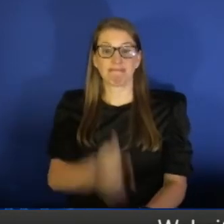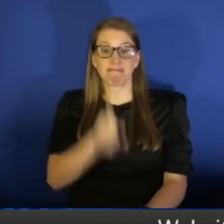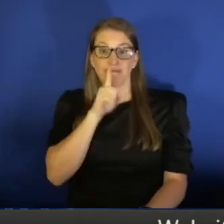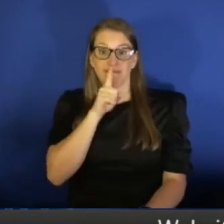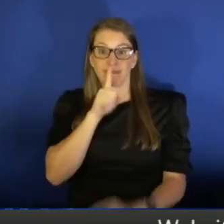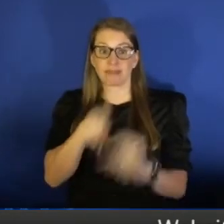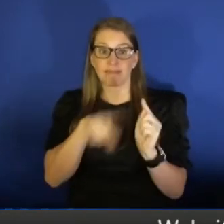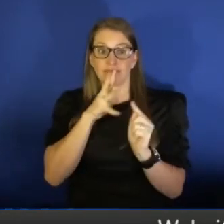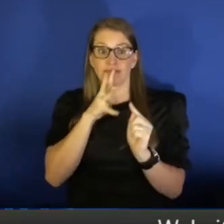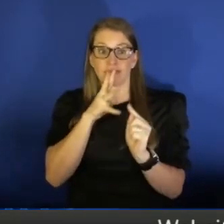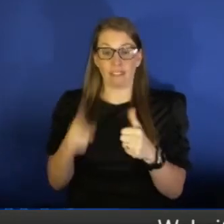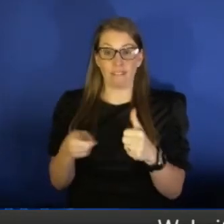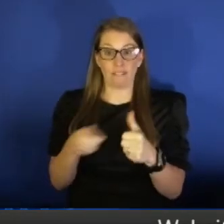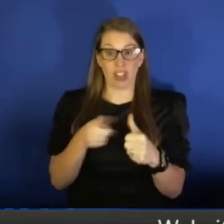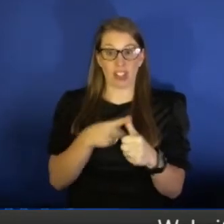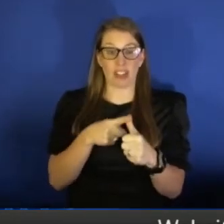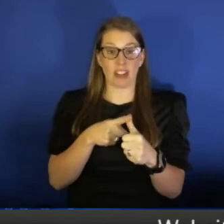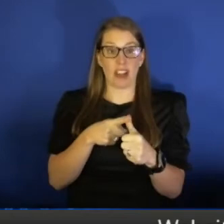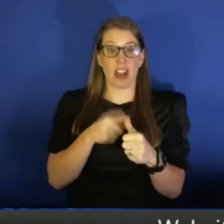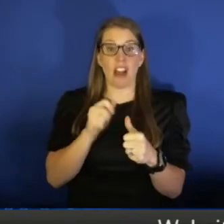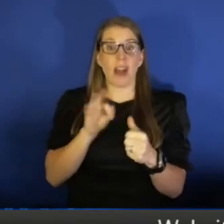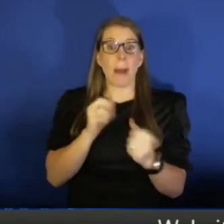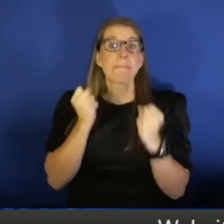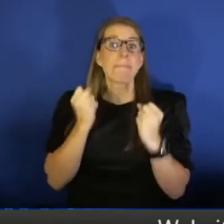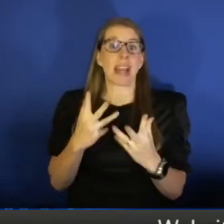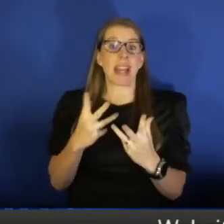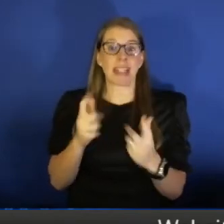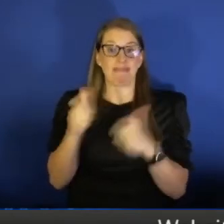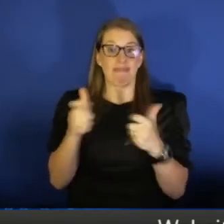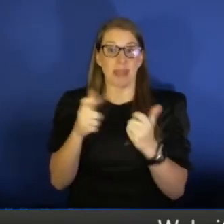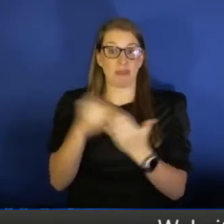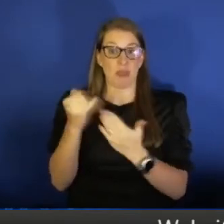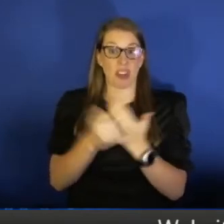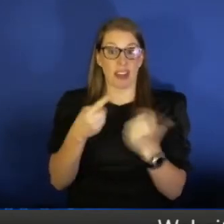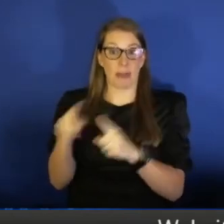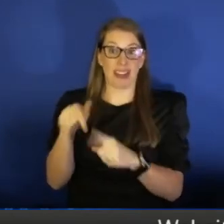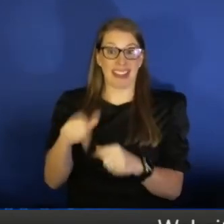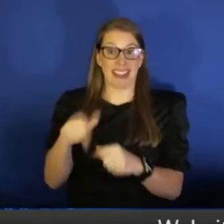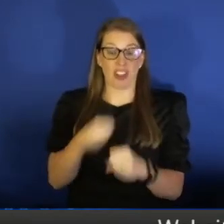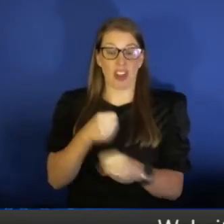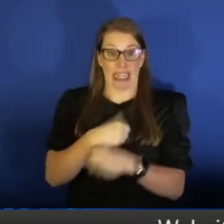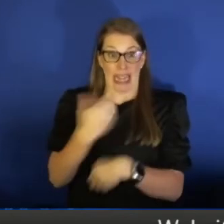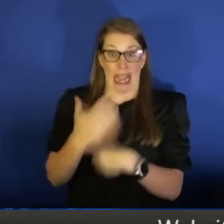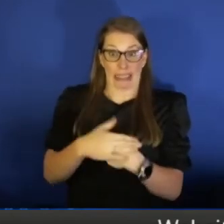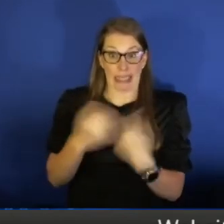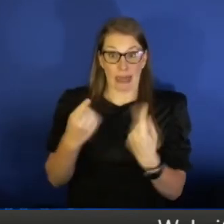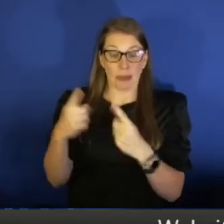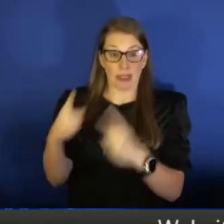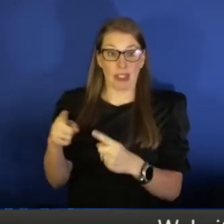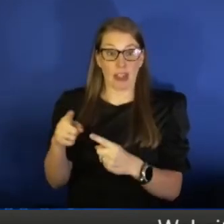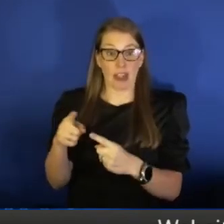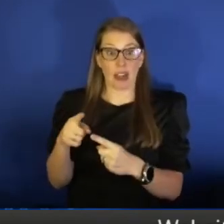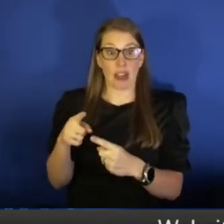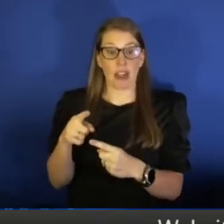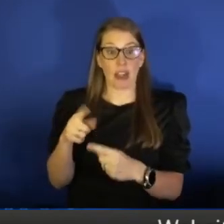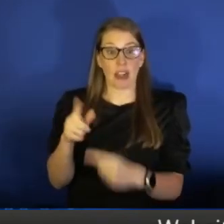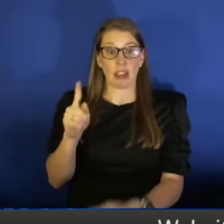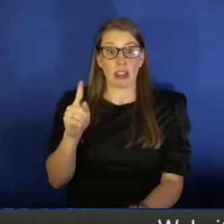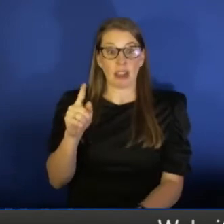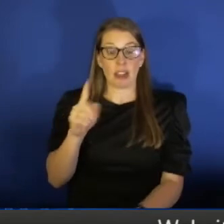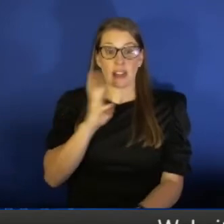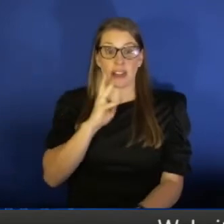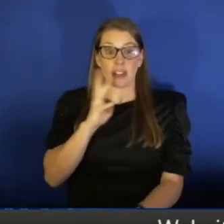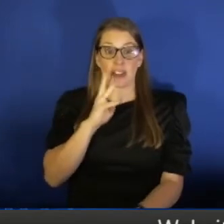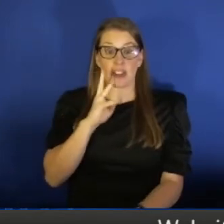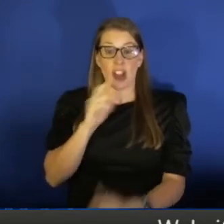of many big projects happening this year. And the next things that are happening is I've got a talk show actually coming up this Thursday